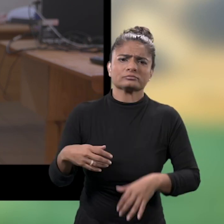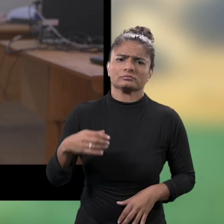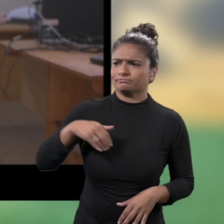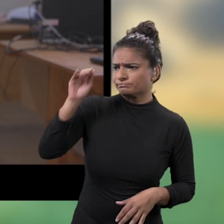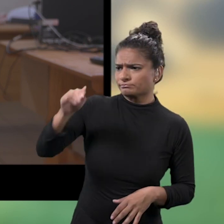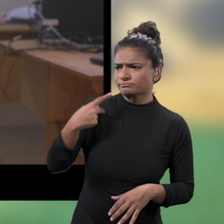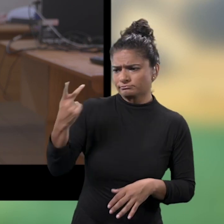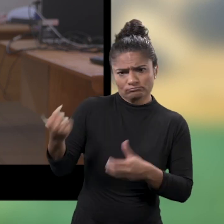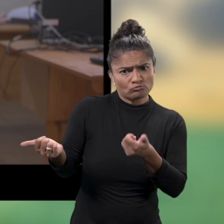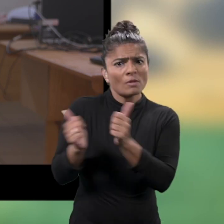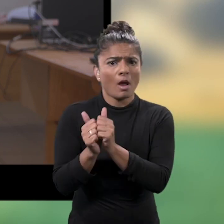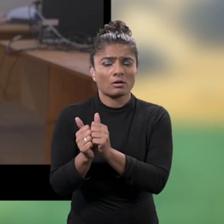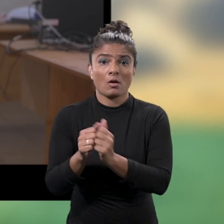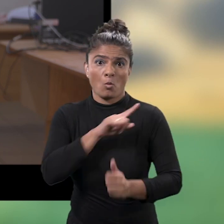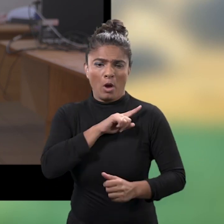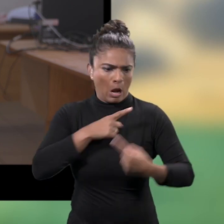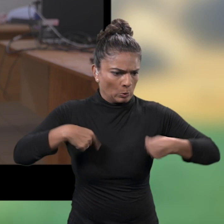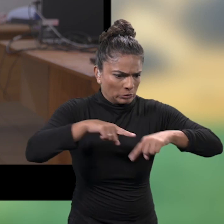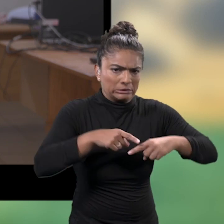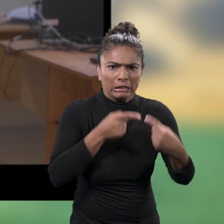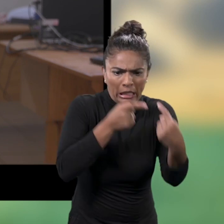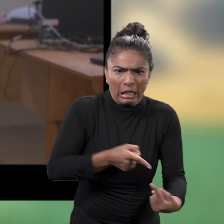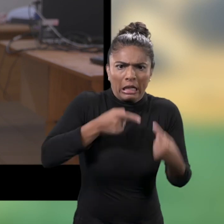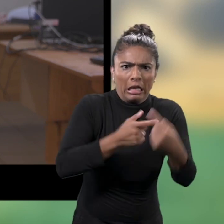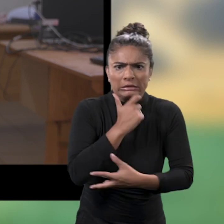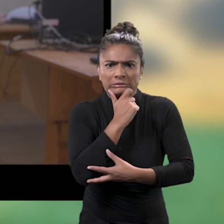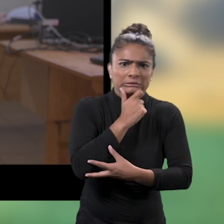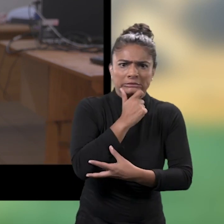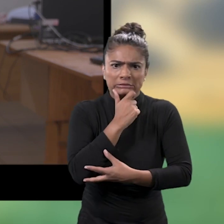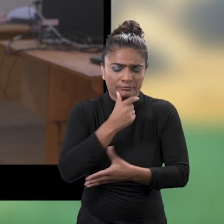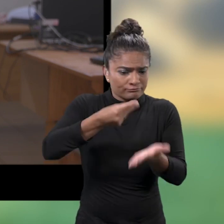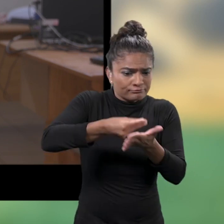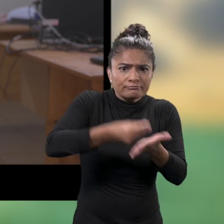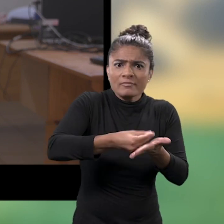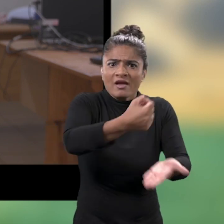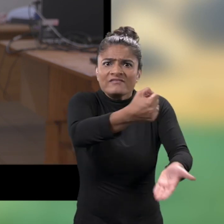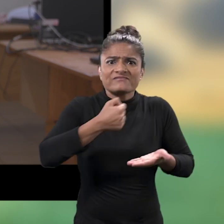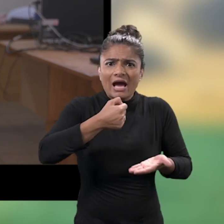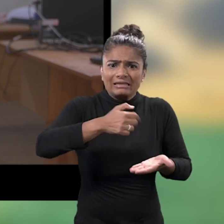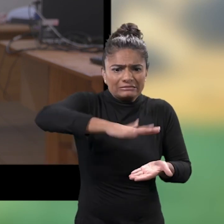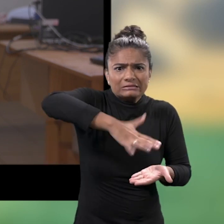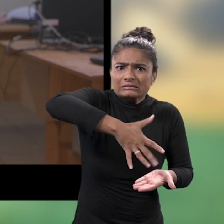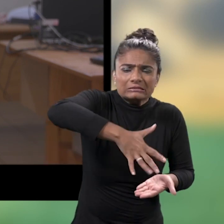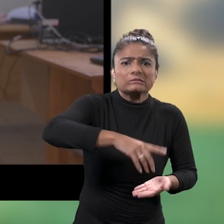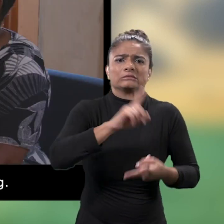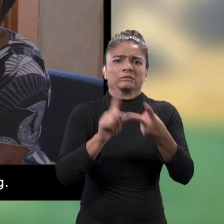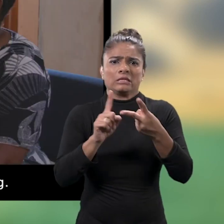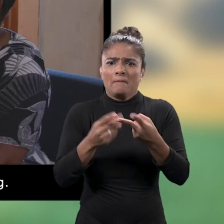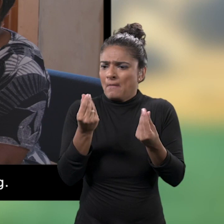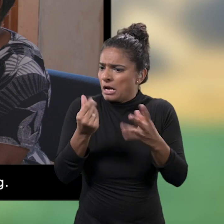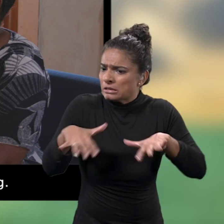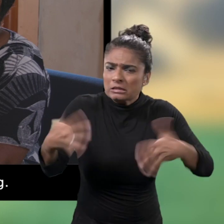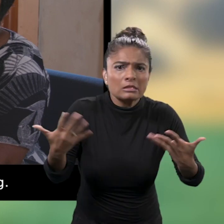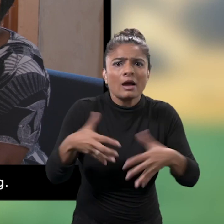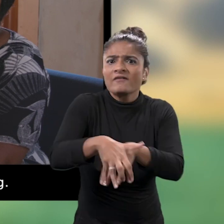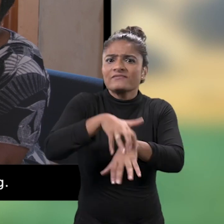ne partnership naye ngani ngoba ngama challenge ekade sibe nawo. Sibe nama challenge ukuthi lack of finances. Uthola